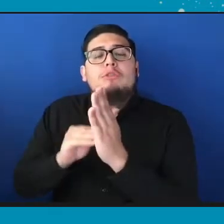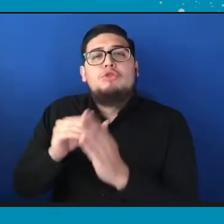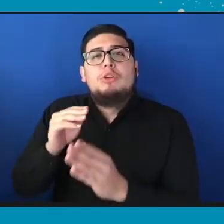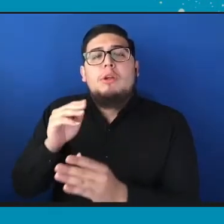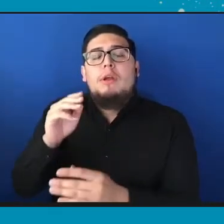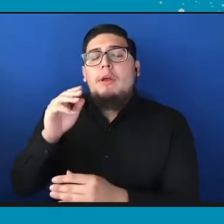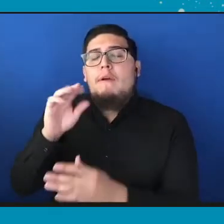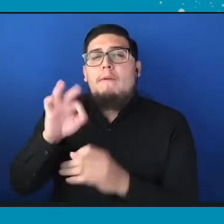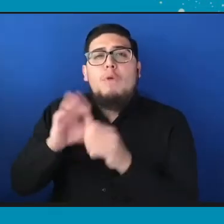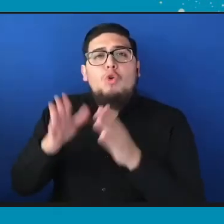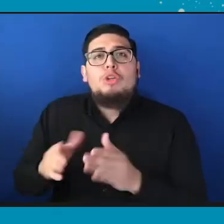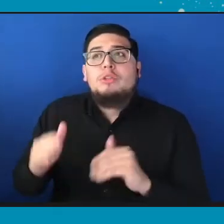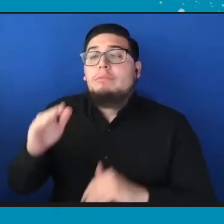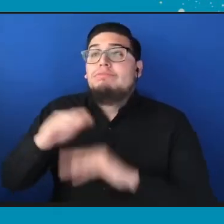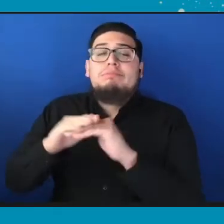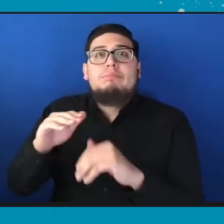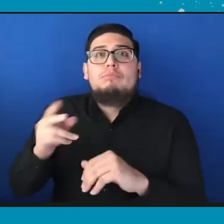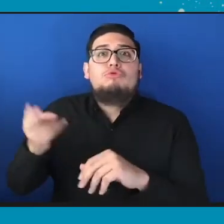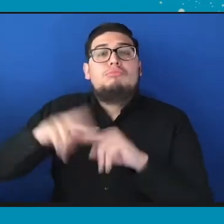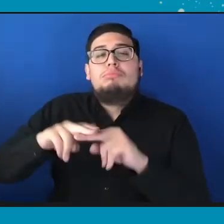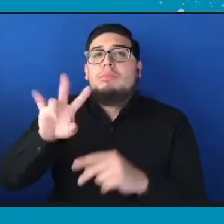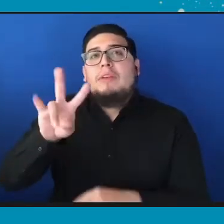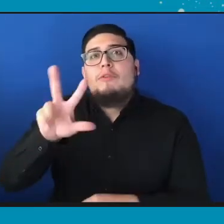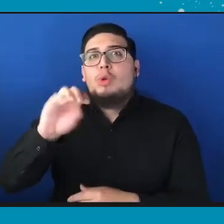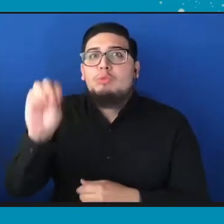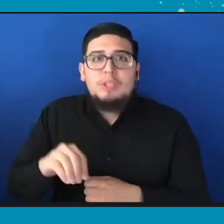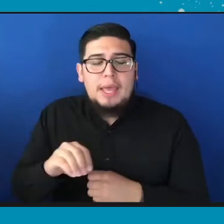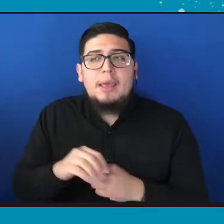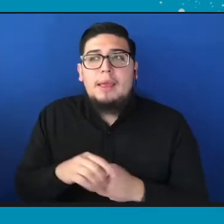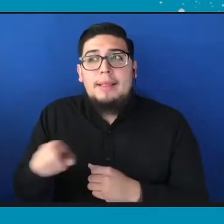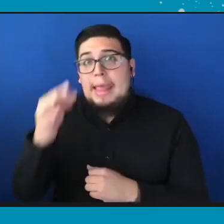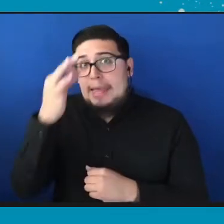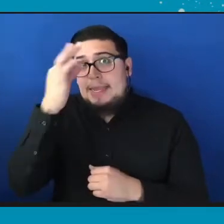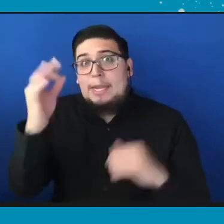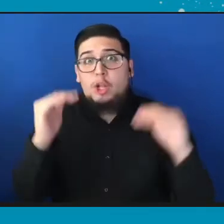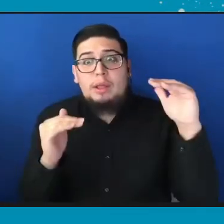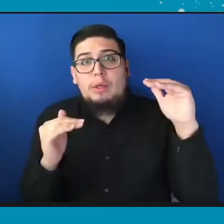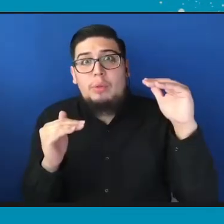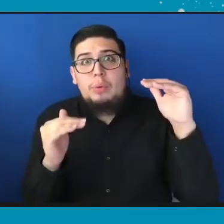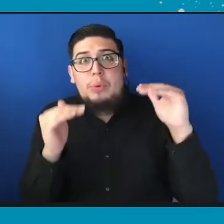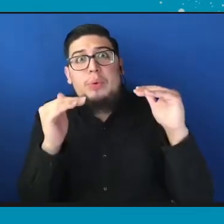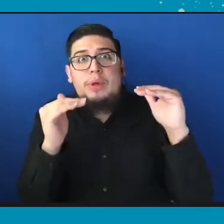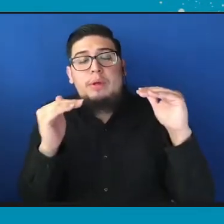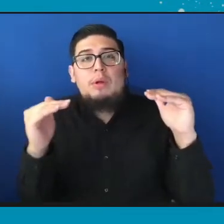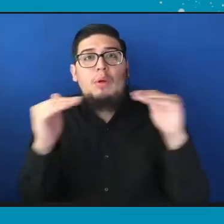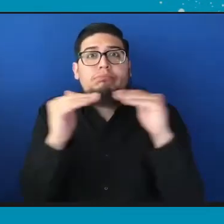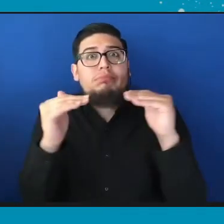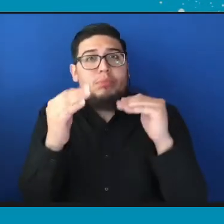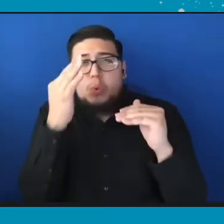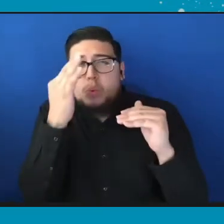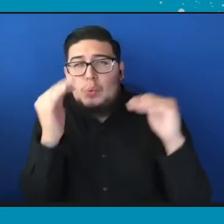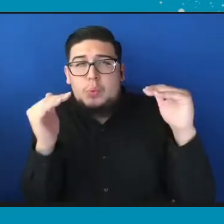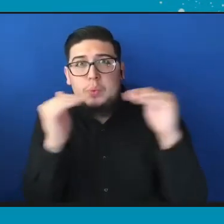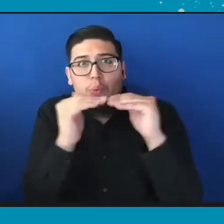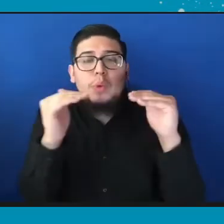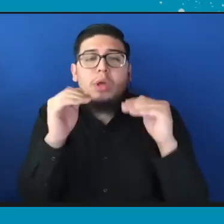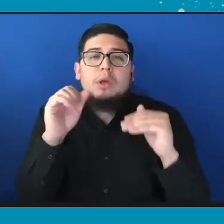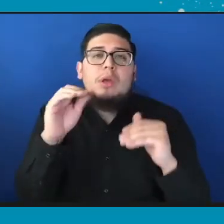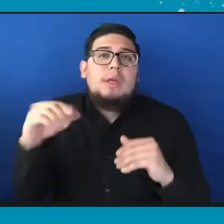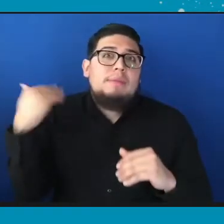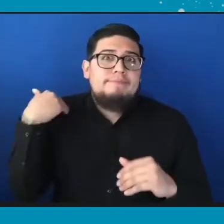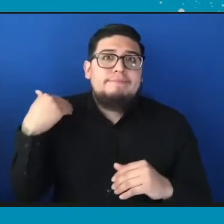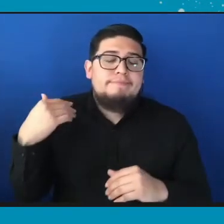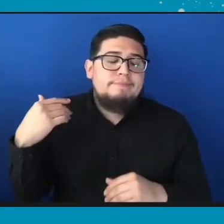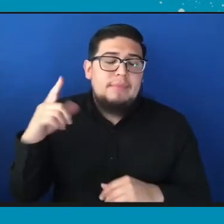nearly closed the gap between Black and white voters. And then in 2013, if you go to the next